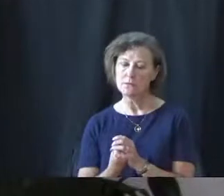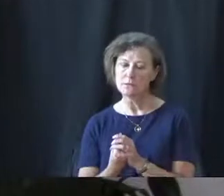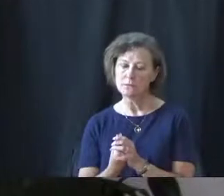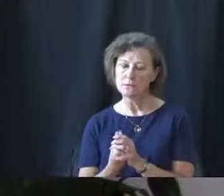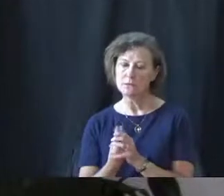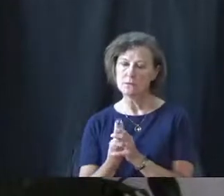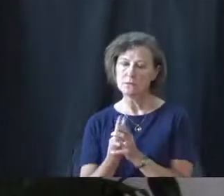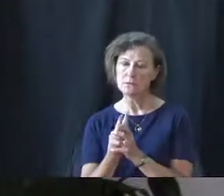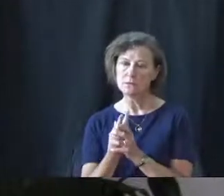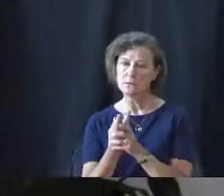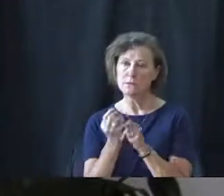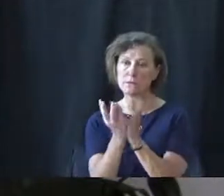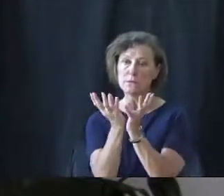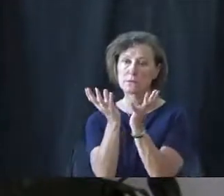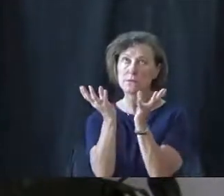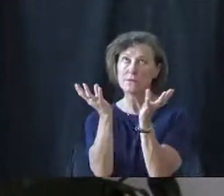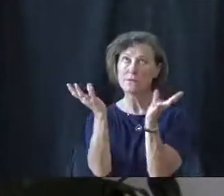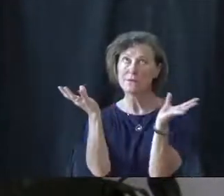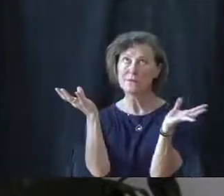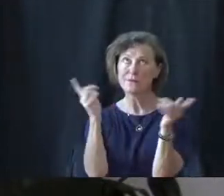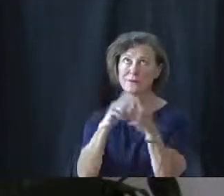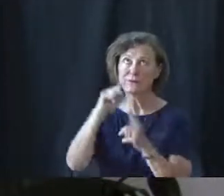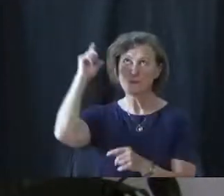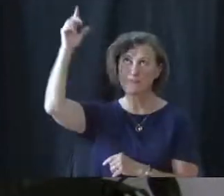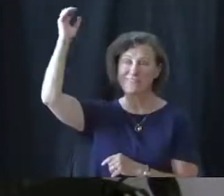open up to the sunlight.